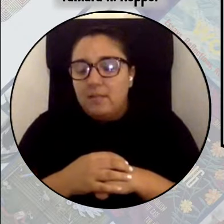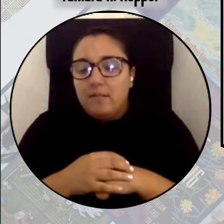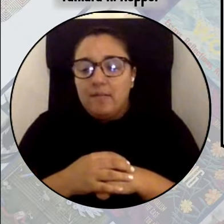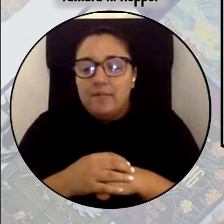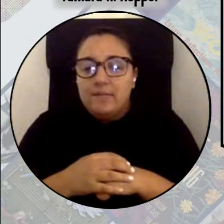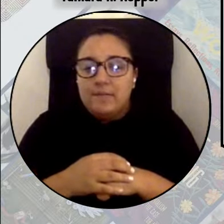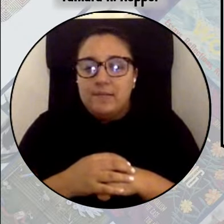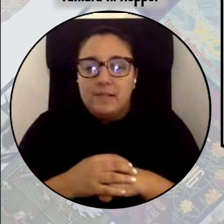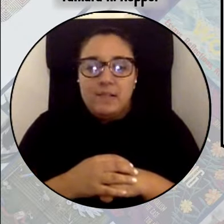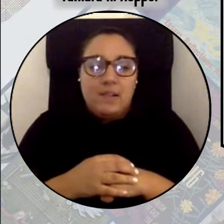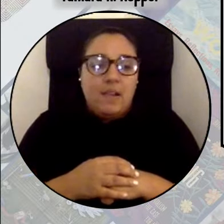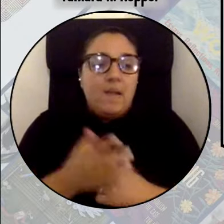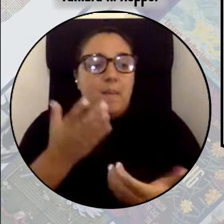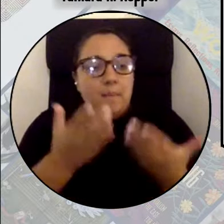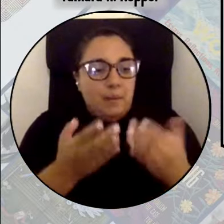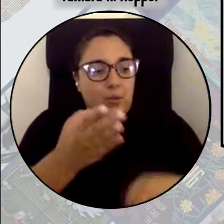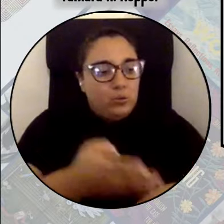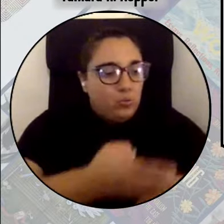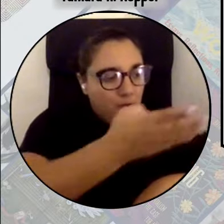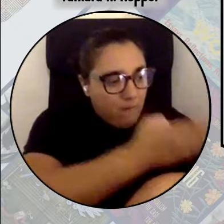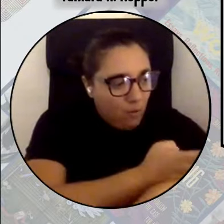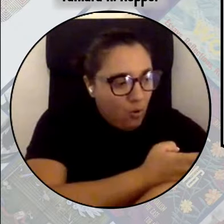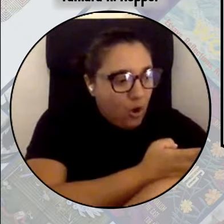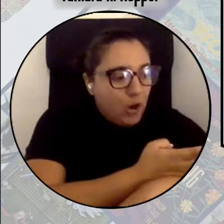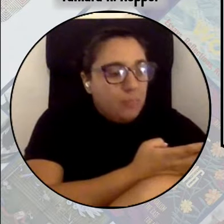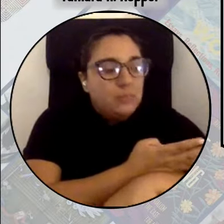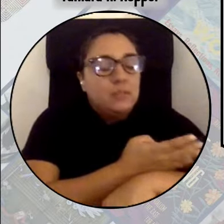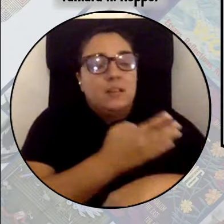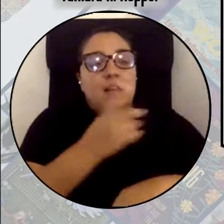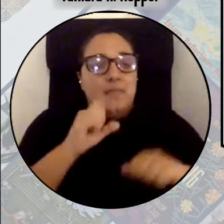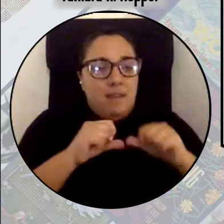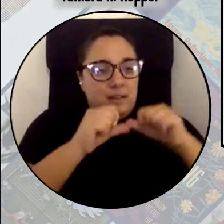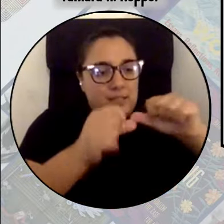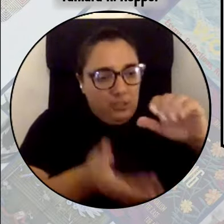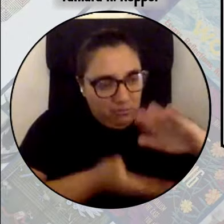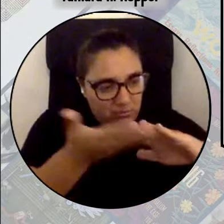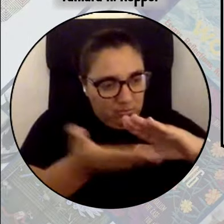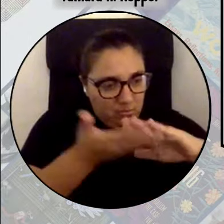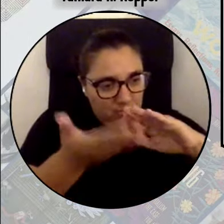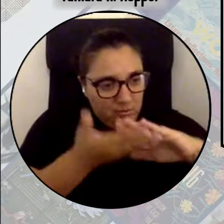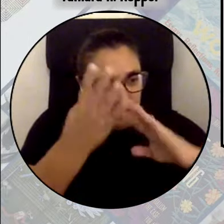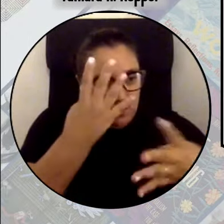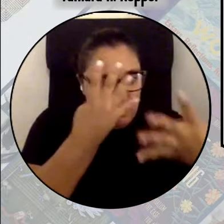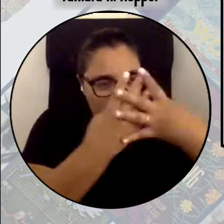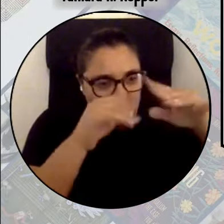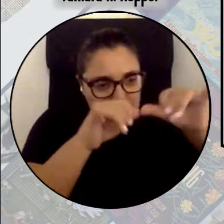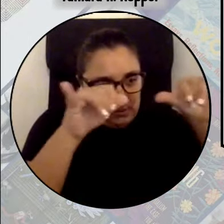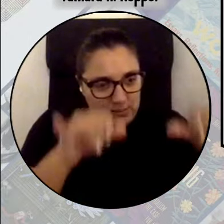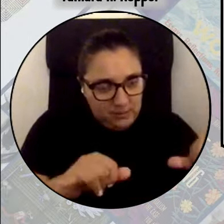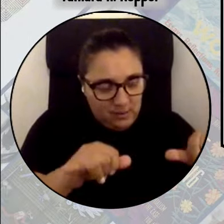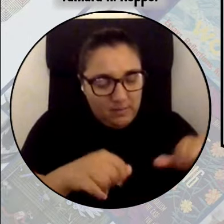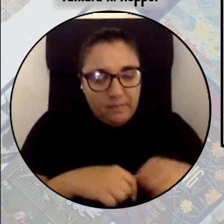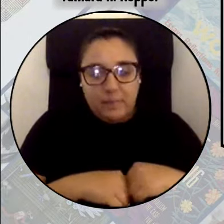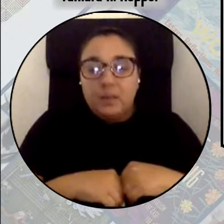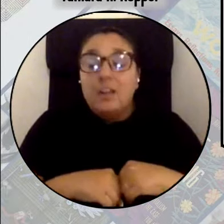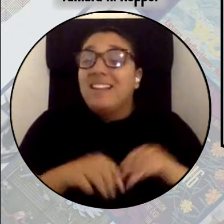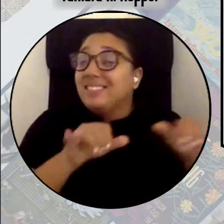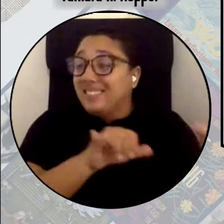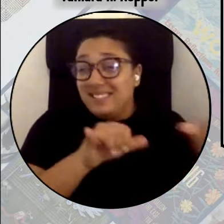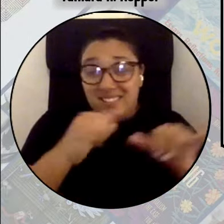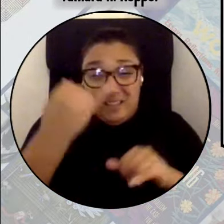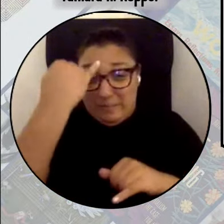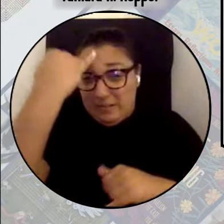versus reforms that keep kind of, you know, carceral systems going. Well, some of the same conversations are happening with sanctuary city